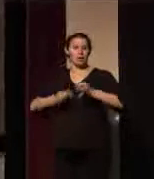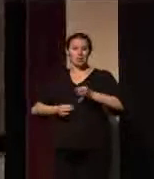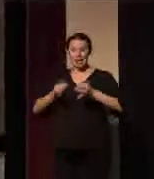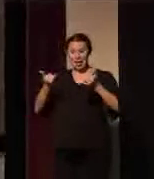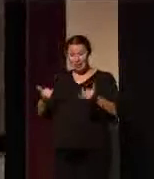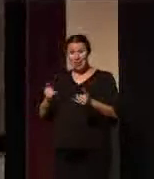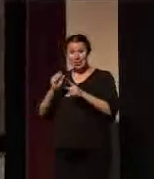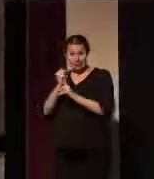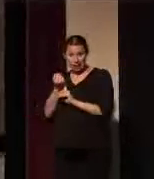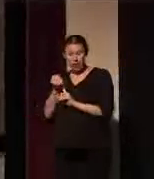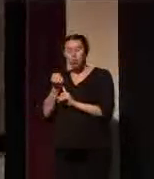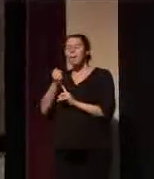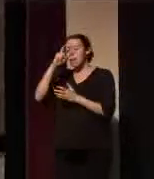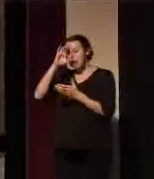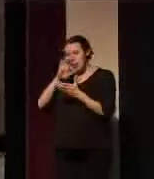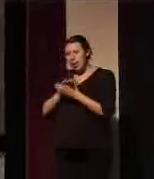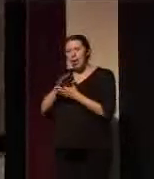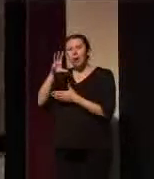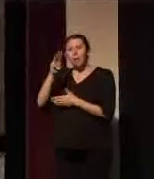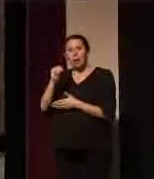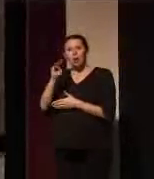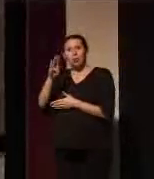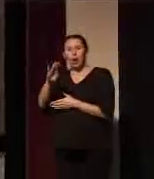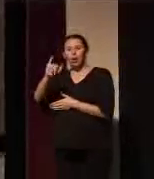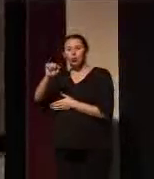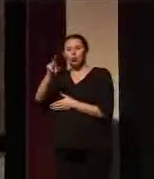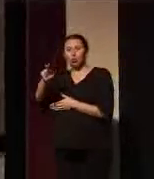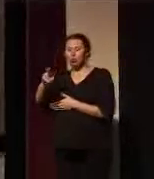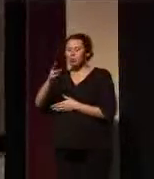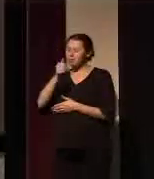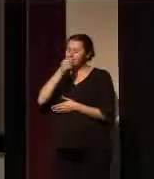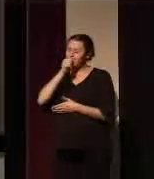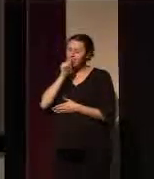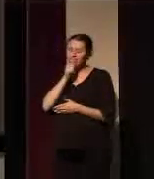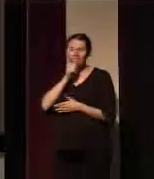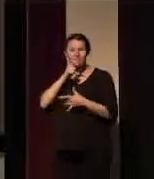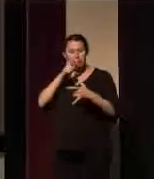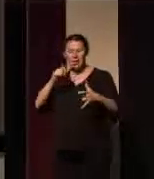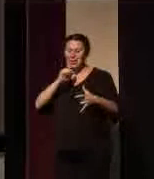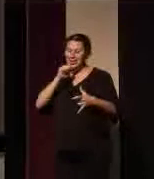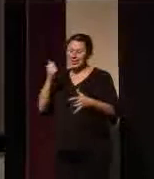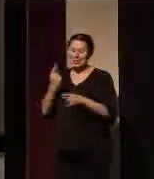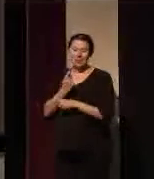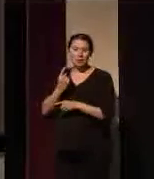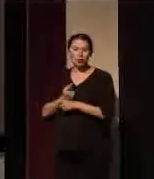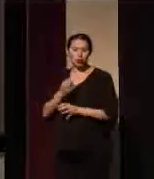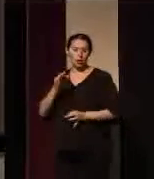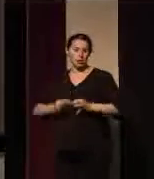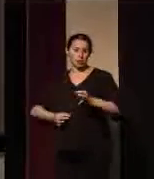believe, suffered a grave injustice. And yeah.